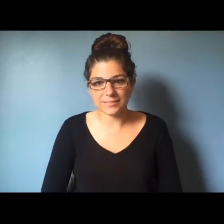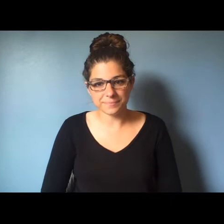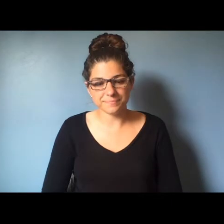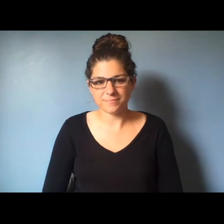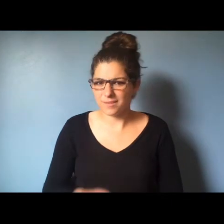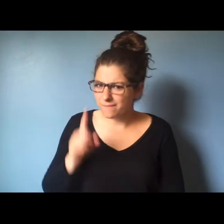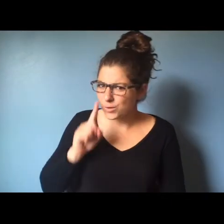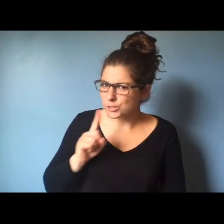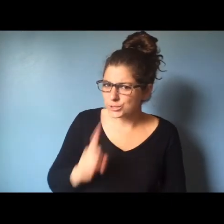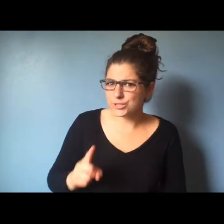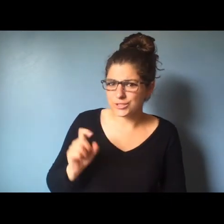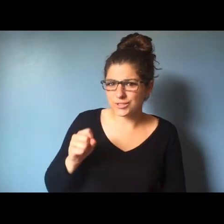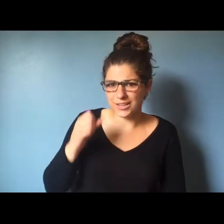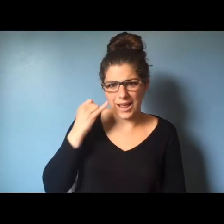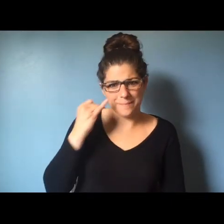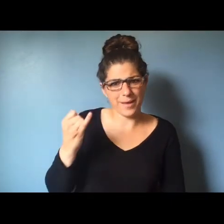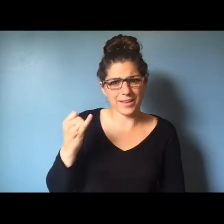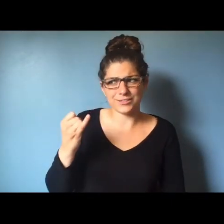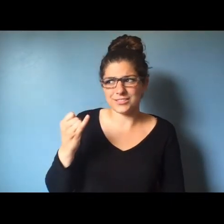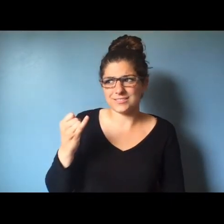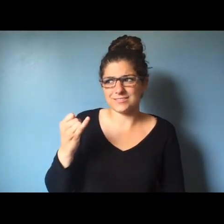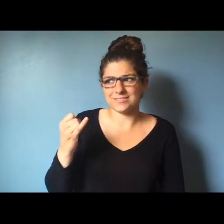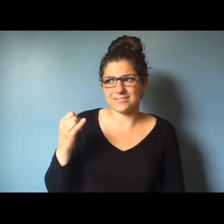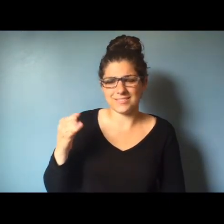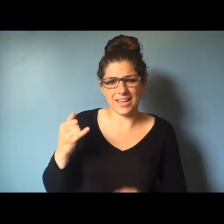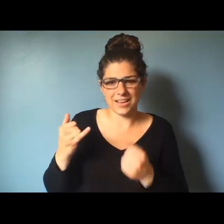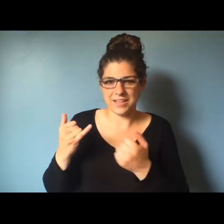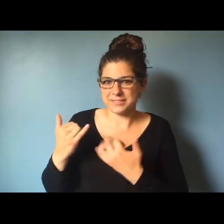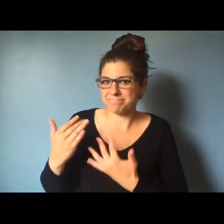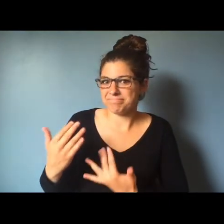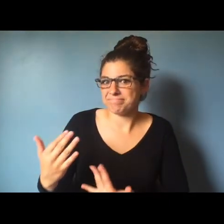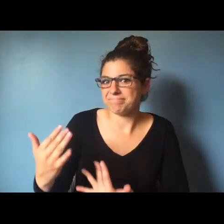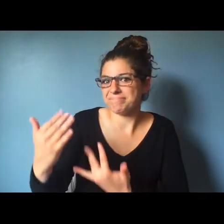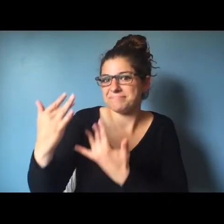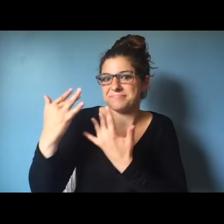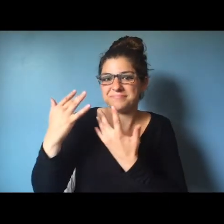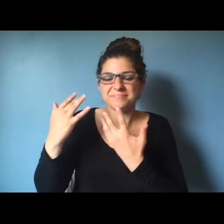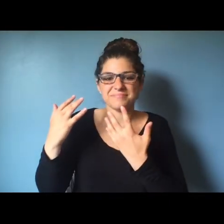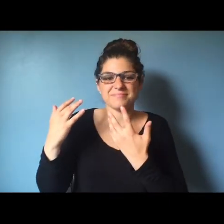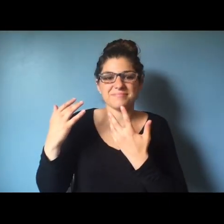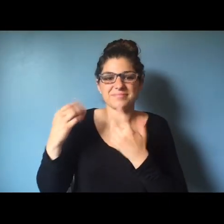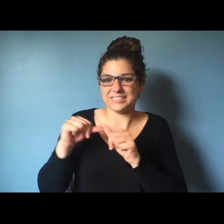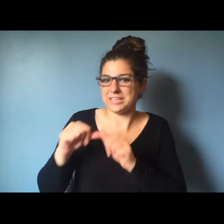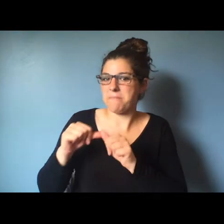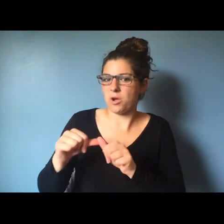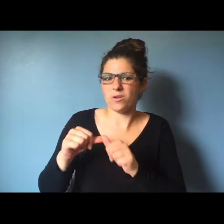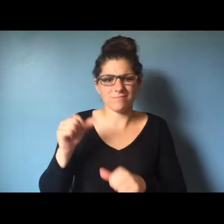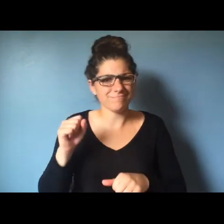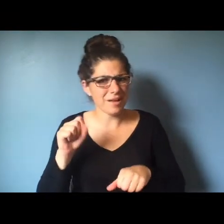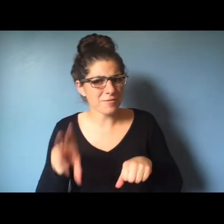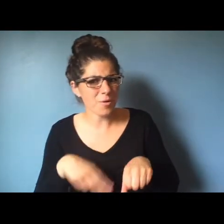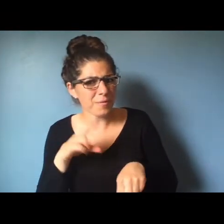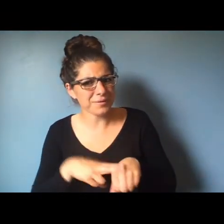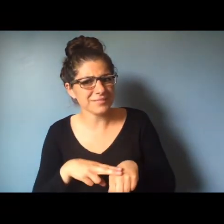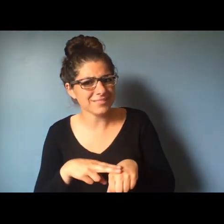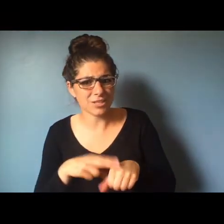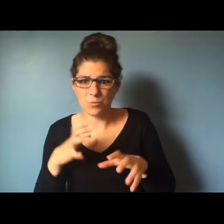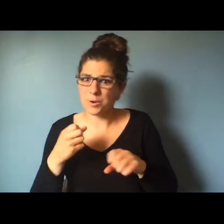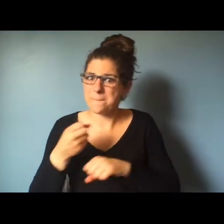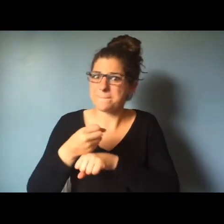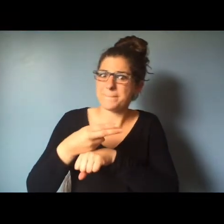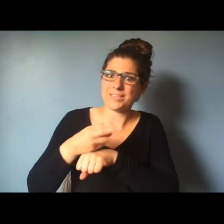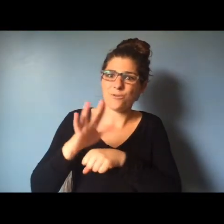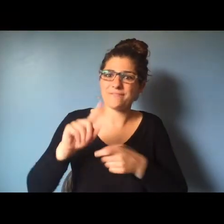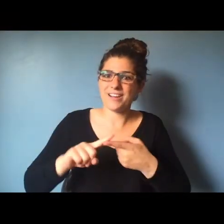For sure. And I can imagine that kind of fueled your fire to keep on going. Of course. You want to beat your